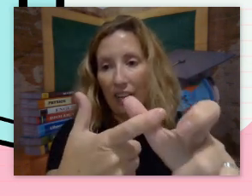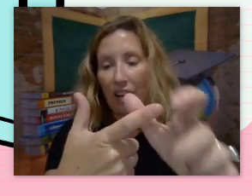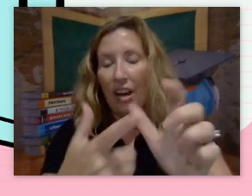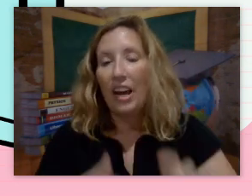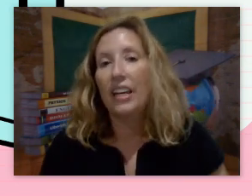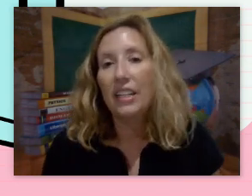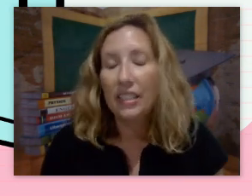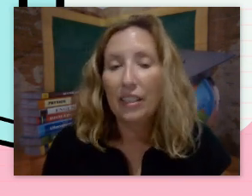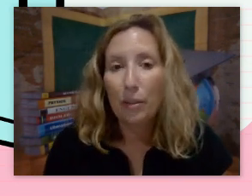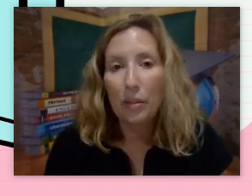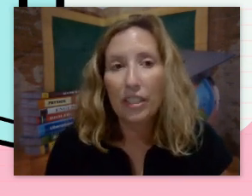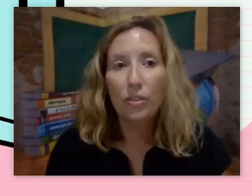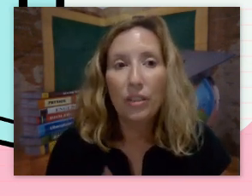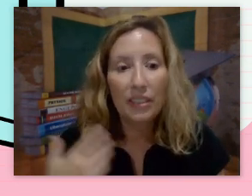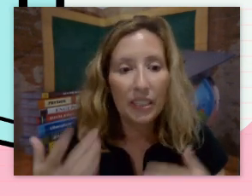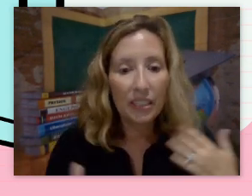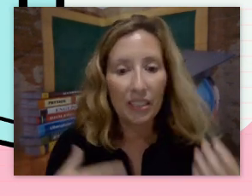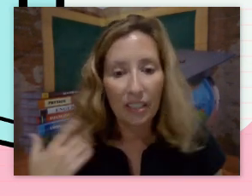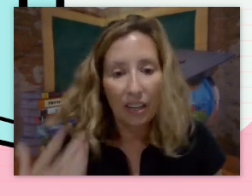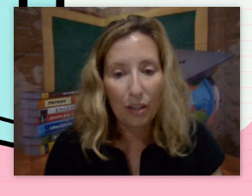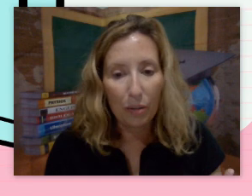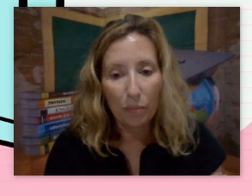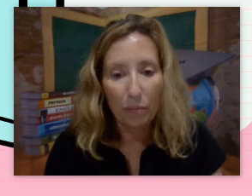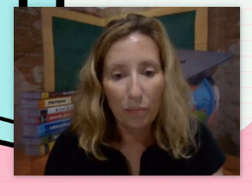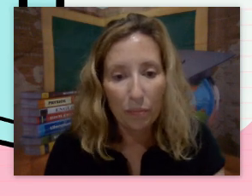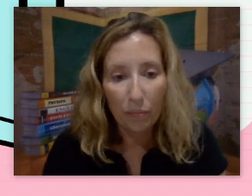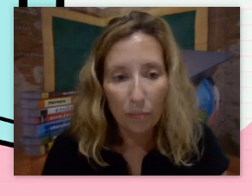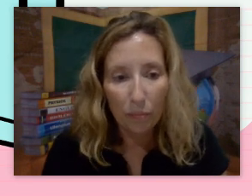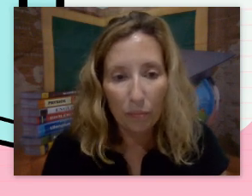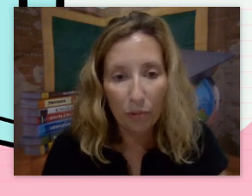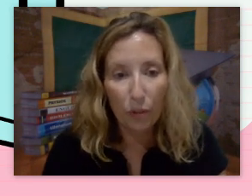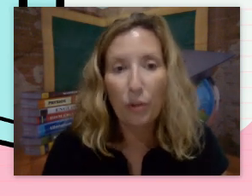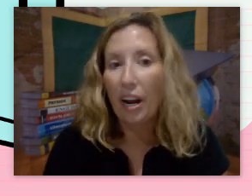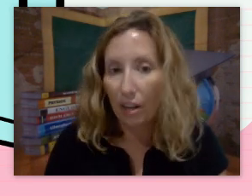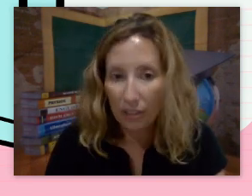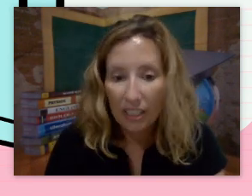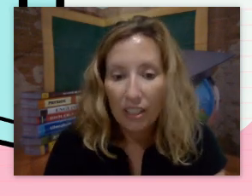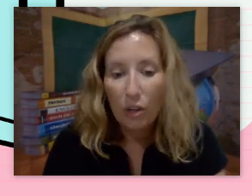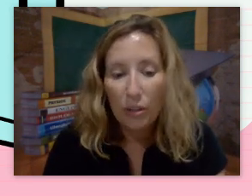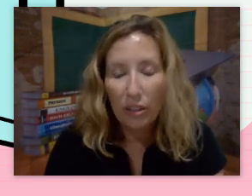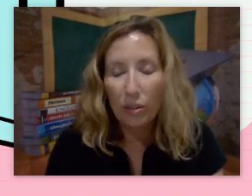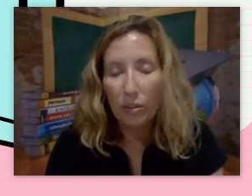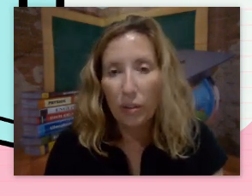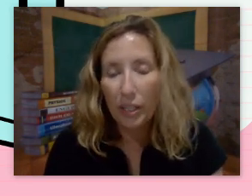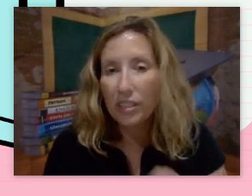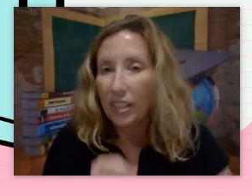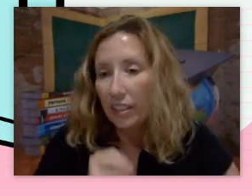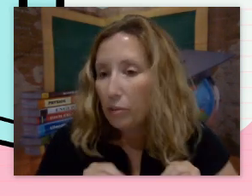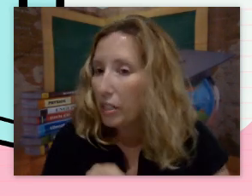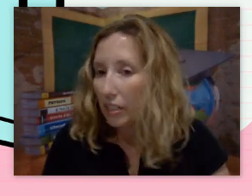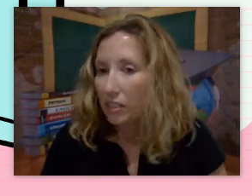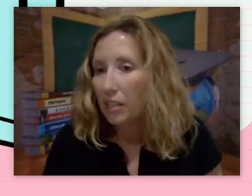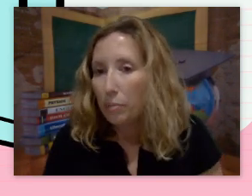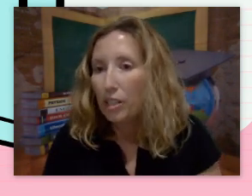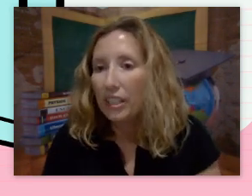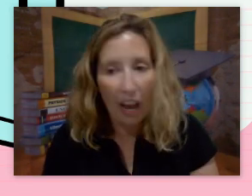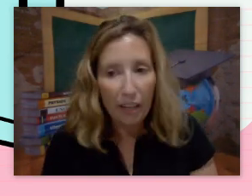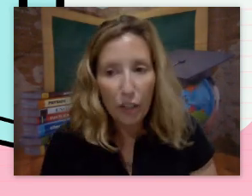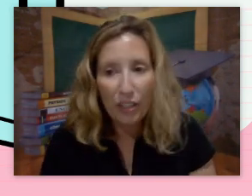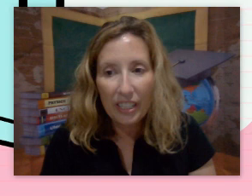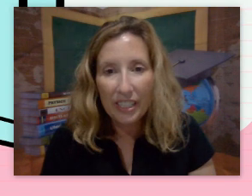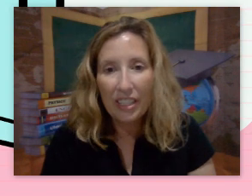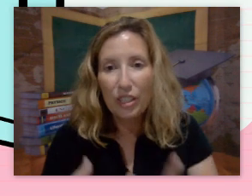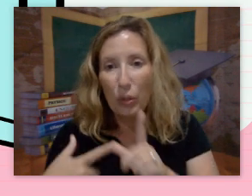Run. And as I do lessons further out, American Sign Language is